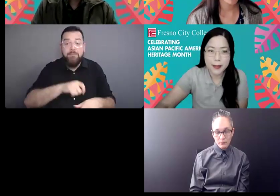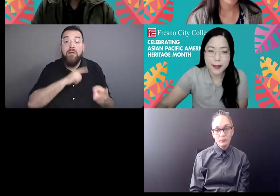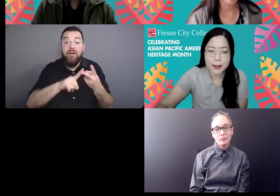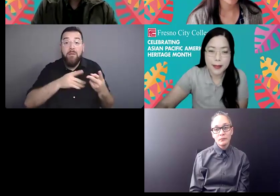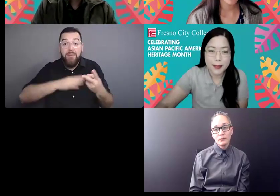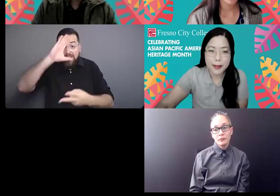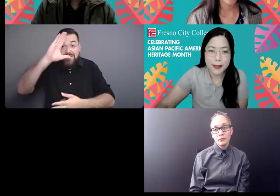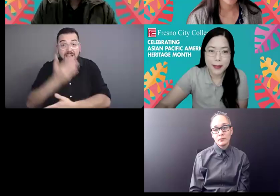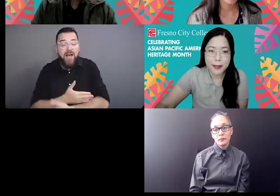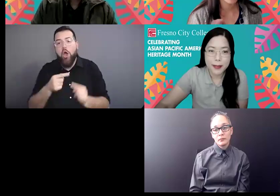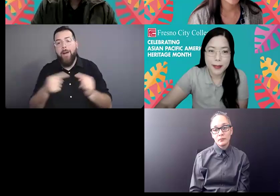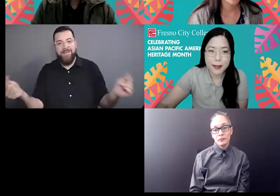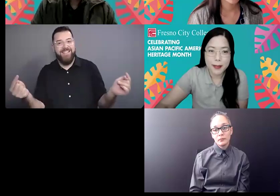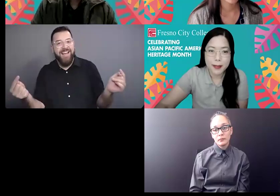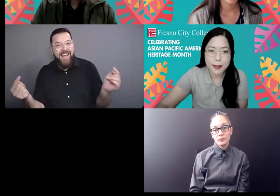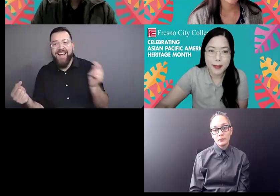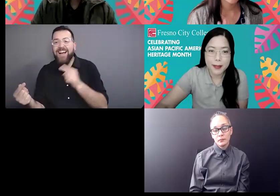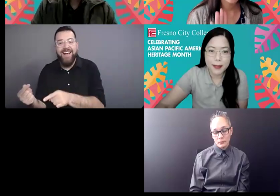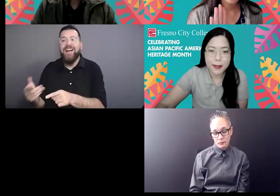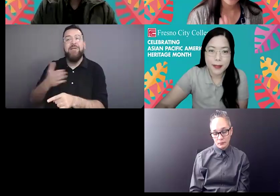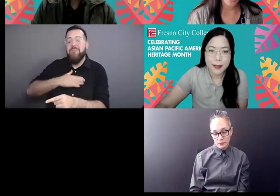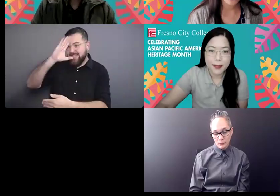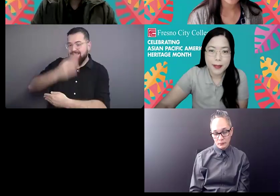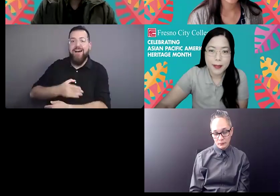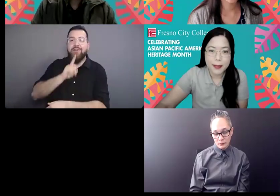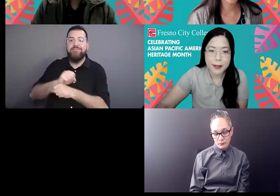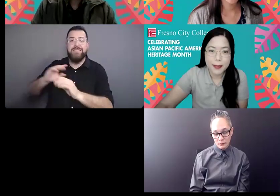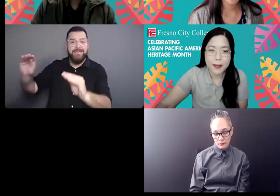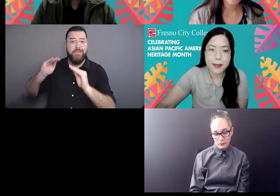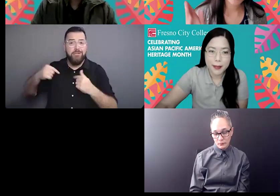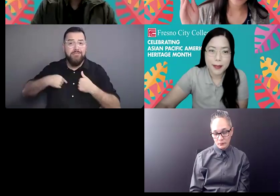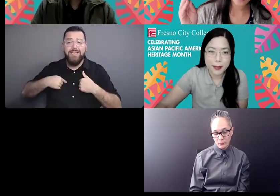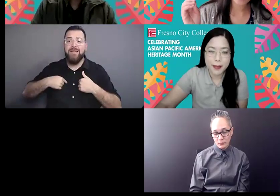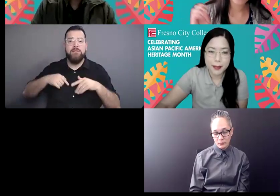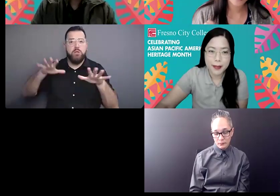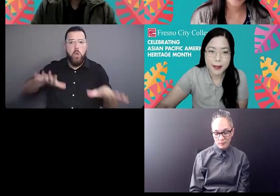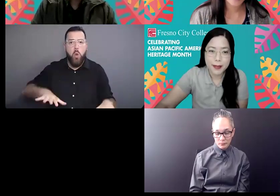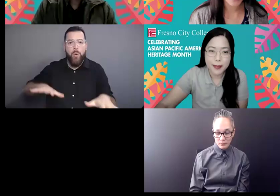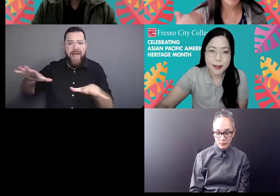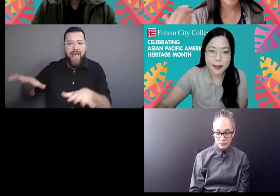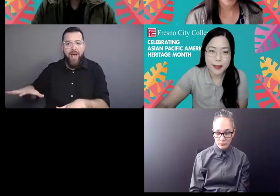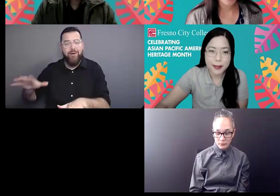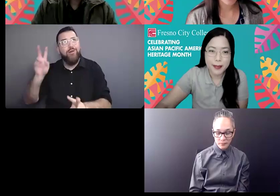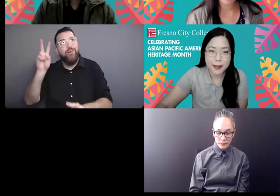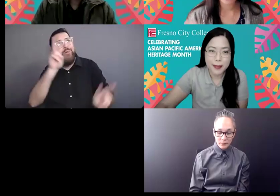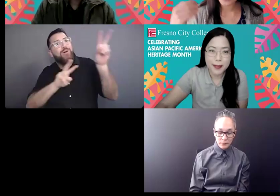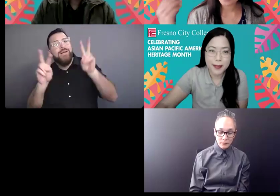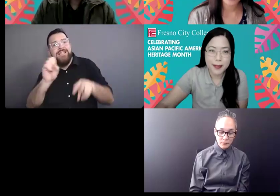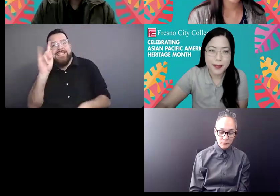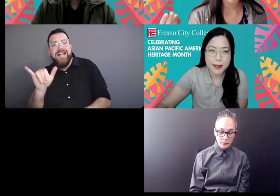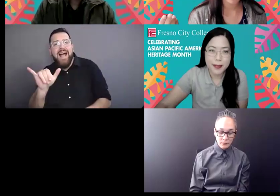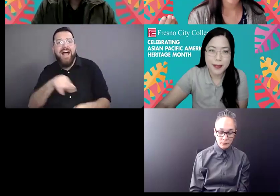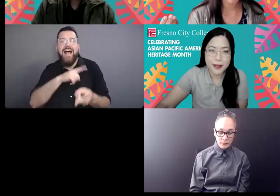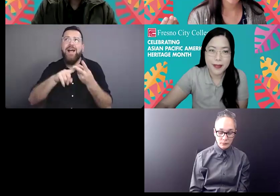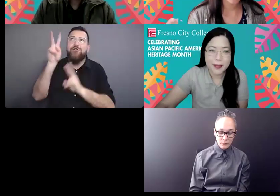100% opposite. And so looking at him, he teaches me, slow down, look at the sky, look at the trees, look at the